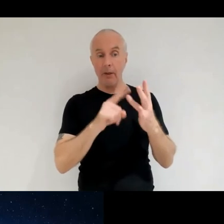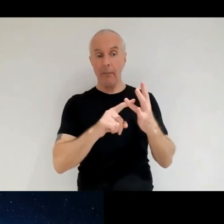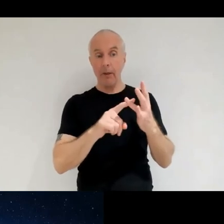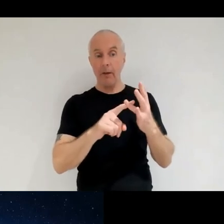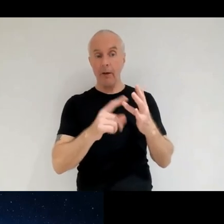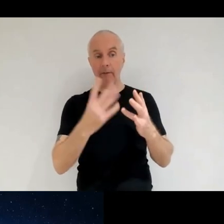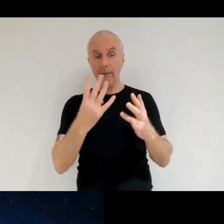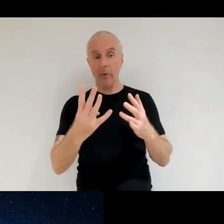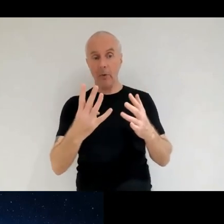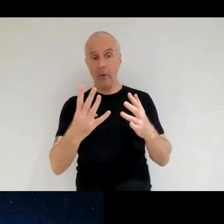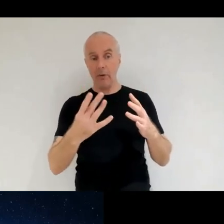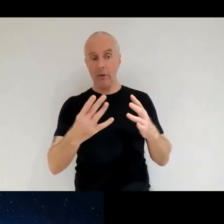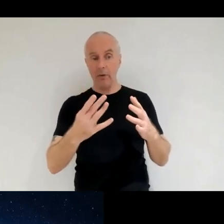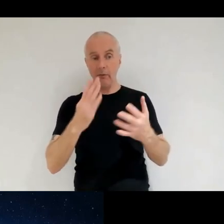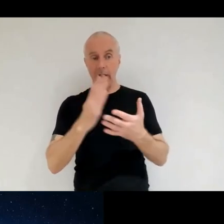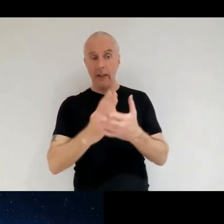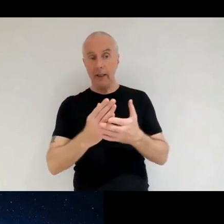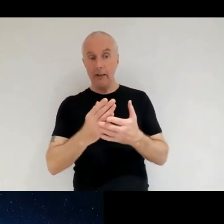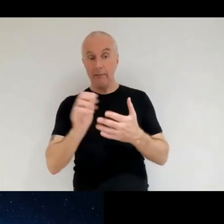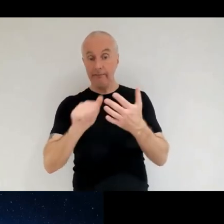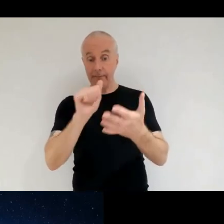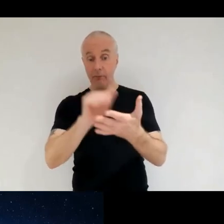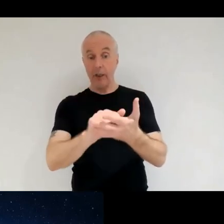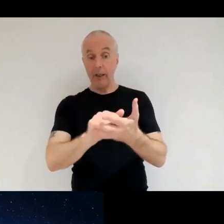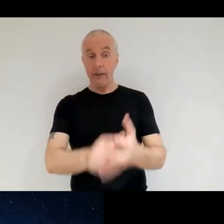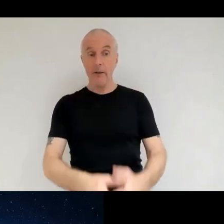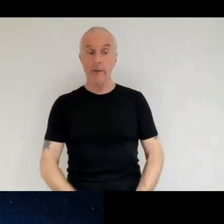of the strain. So you're absolutely right there.